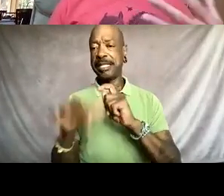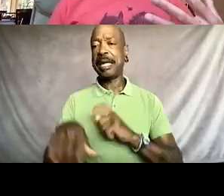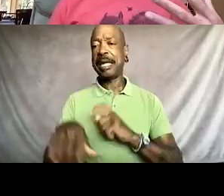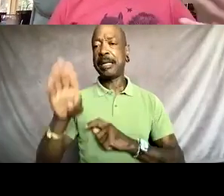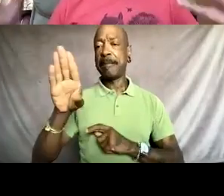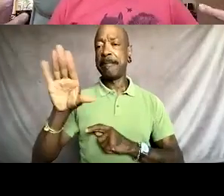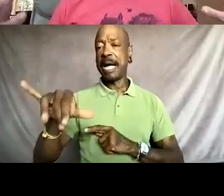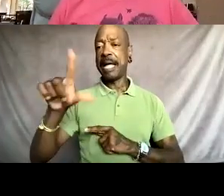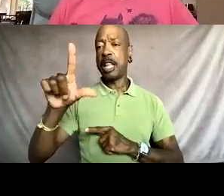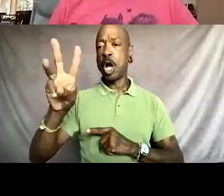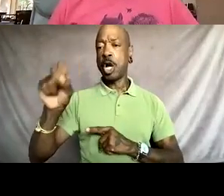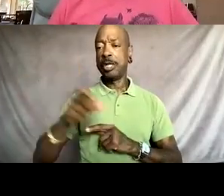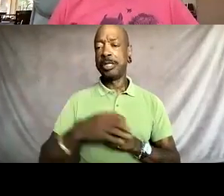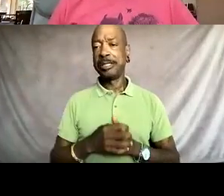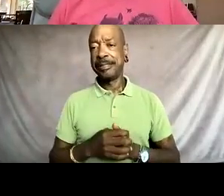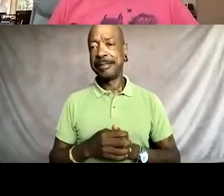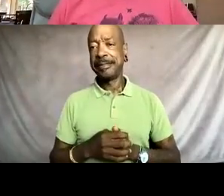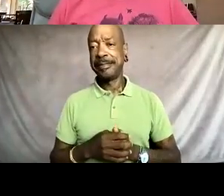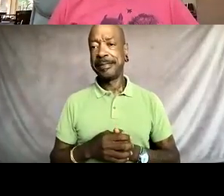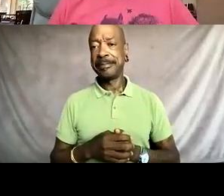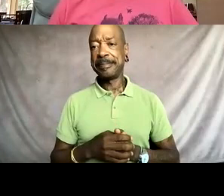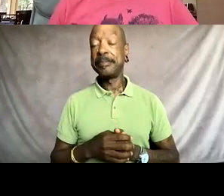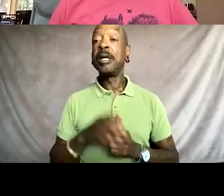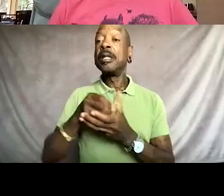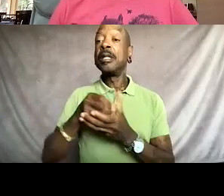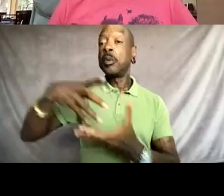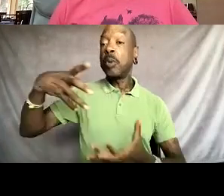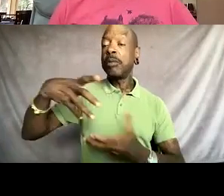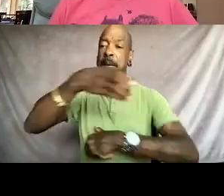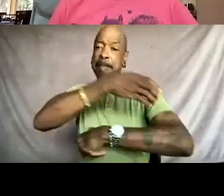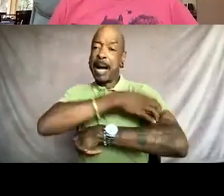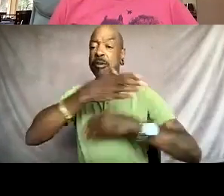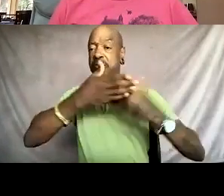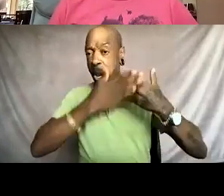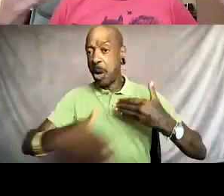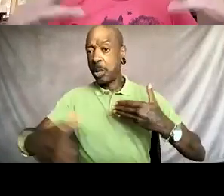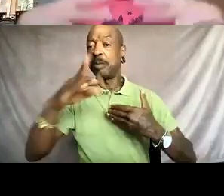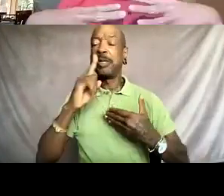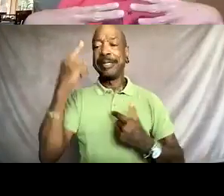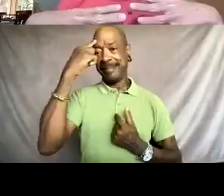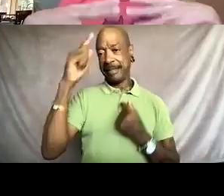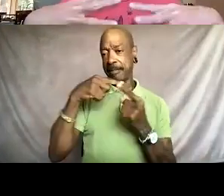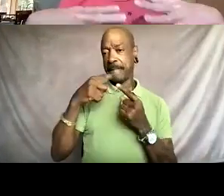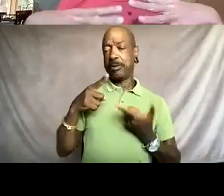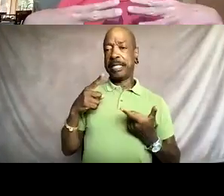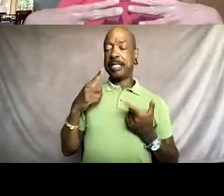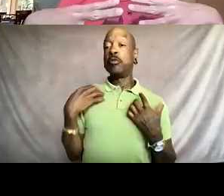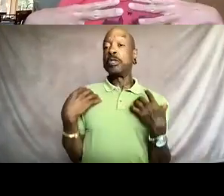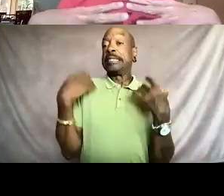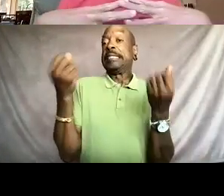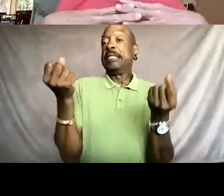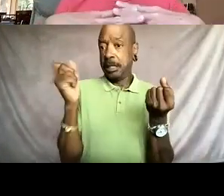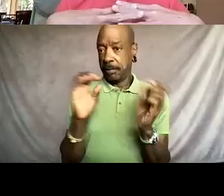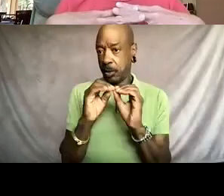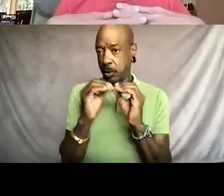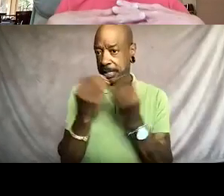second tool for, helping root the wealth and power in the long term is just really thinking about the internal resilience of an organization, really